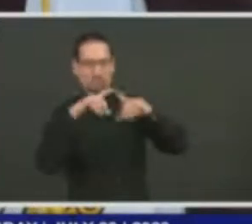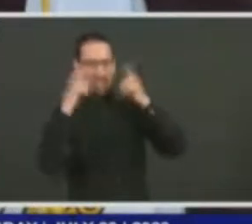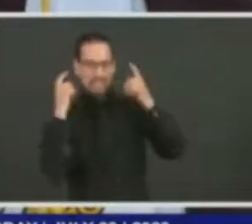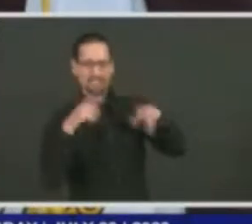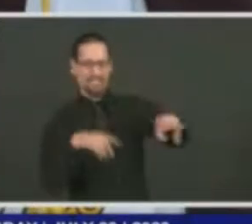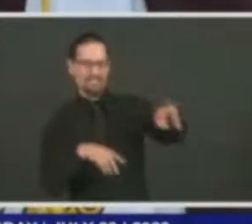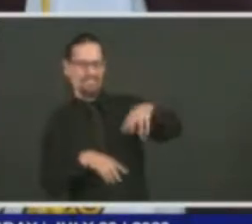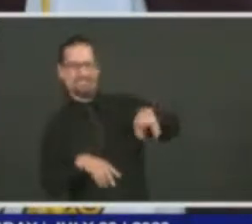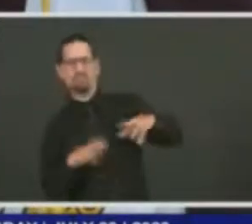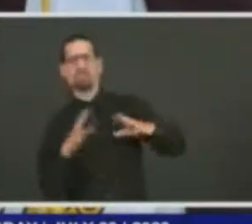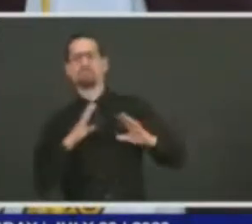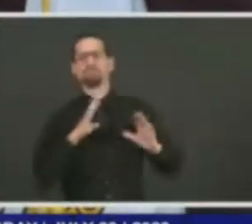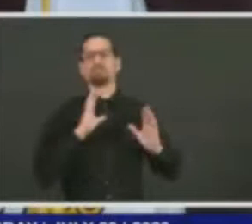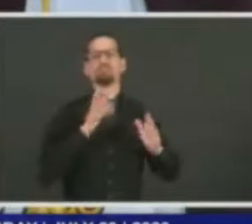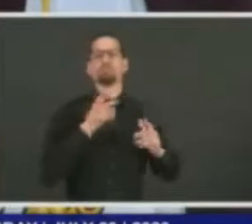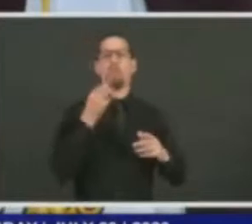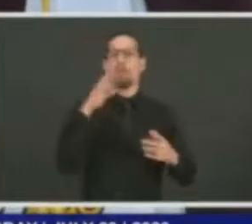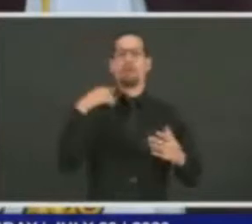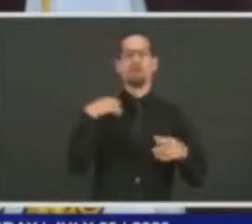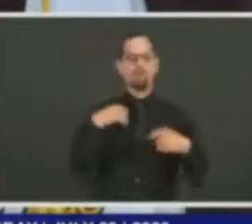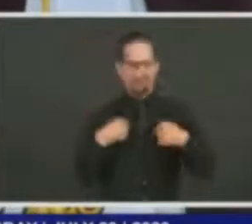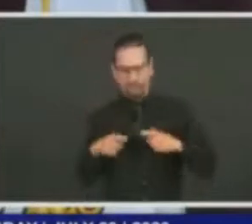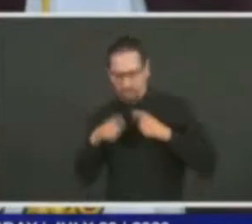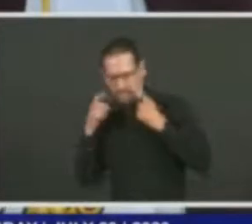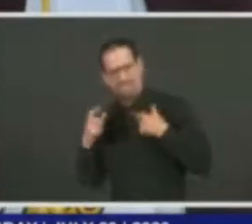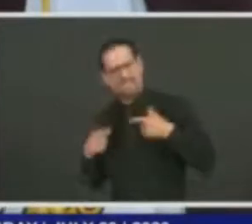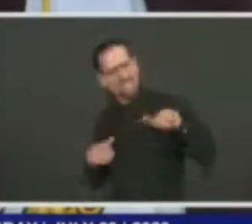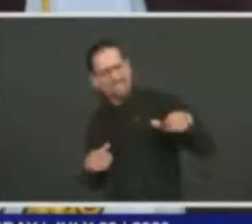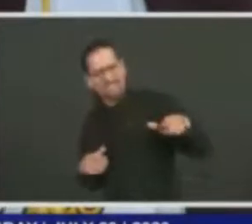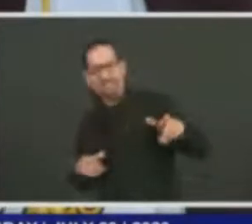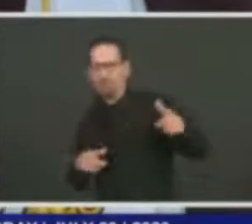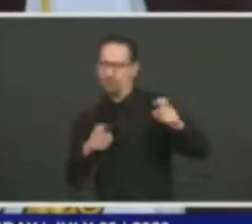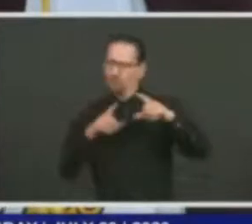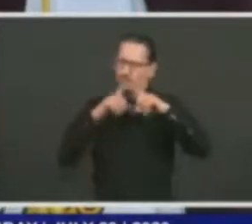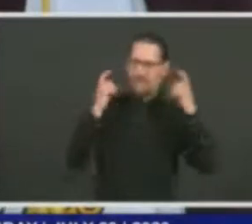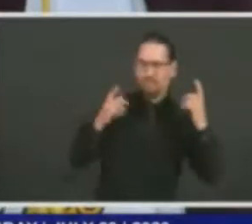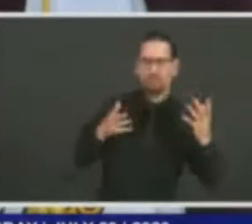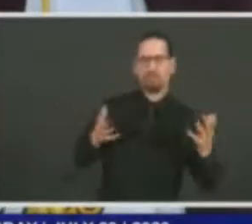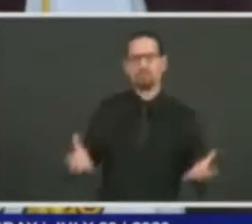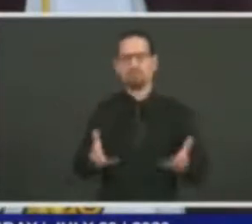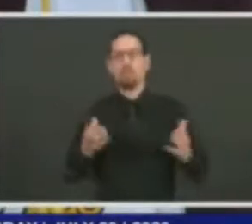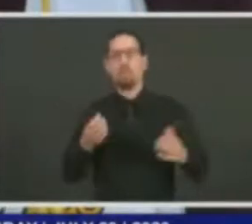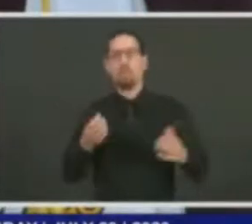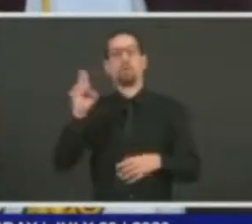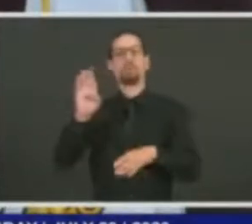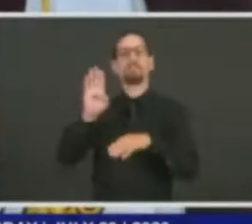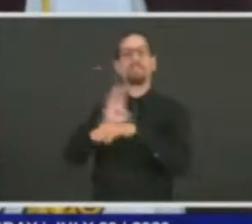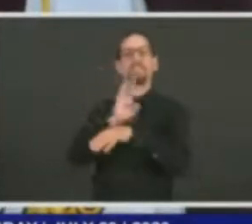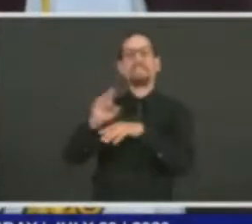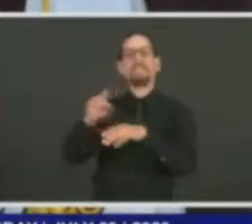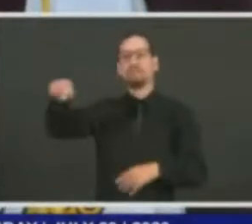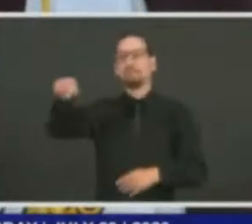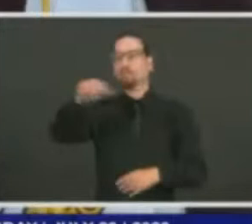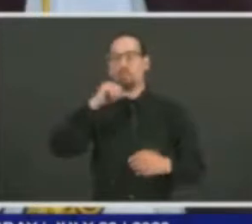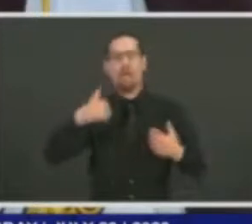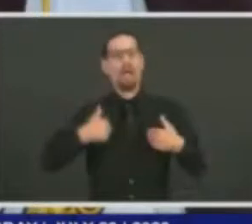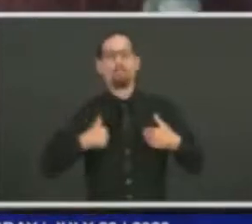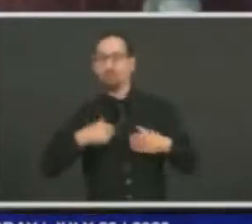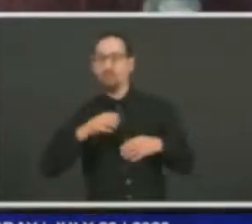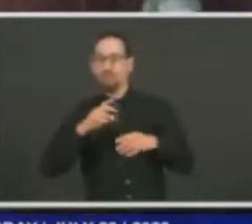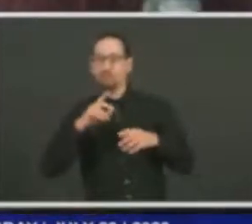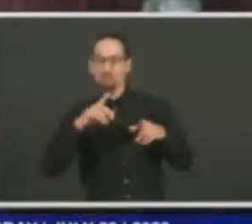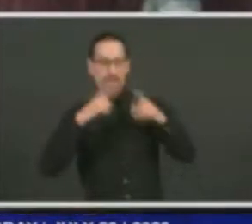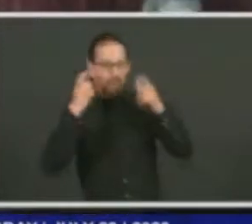Get masks, give it out. If you're a business, offer it to people who are coming in. Wearing masks makes